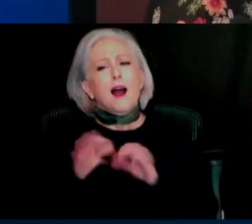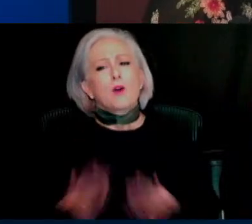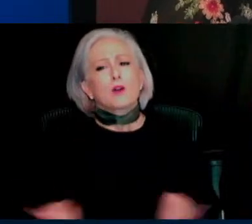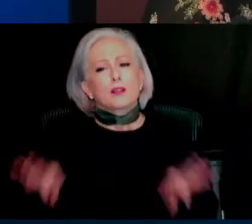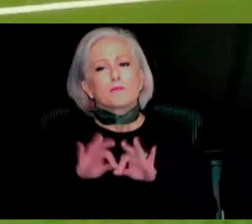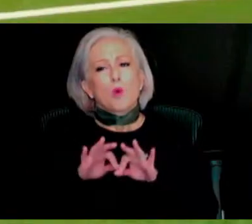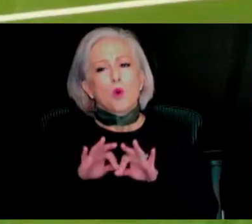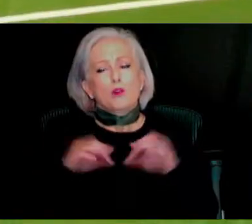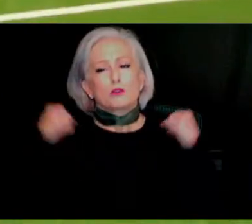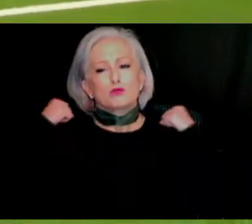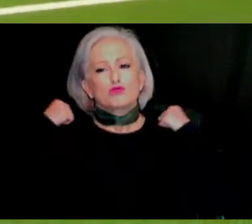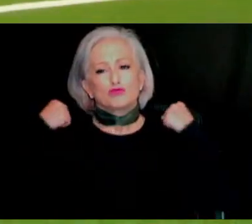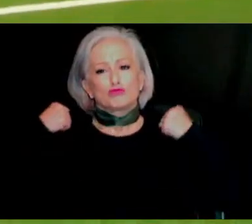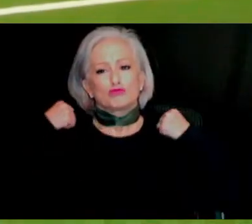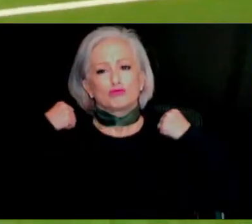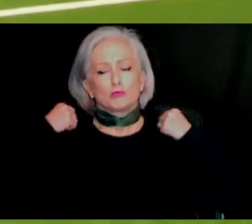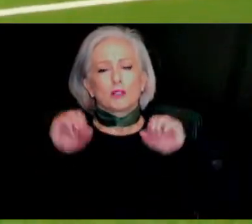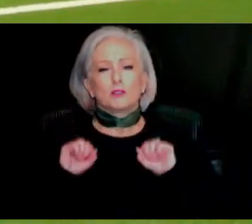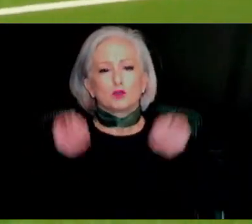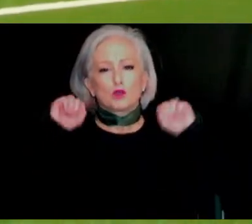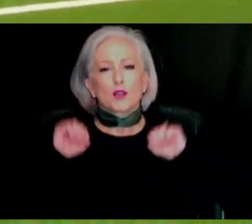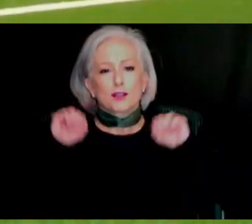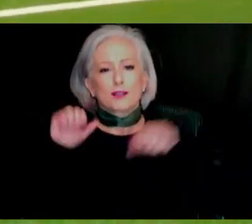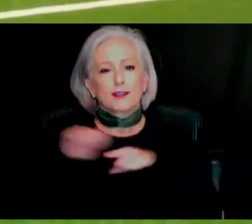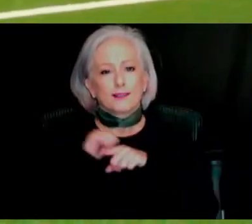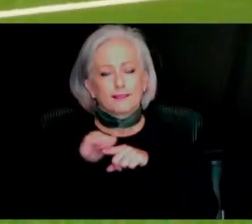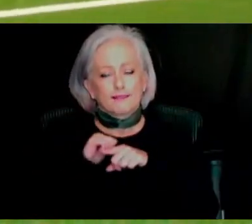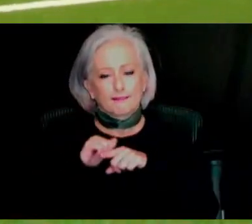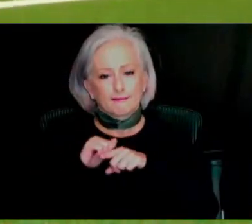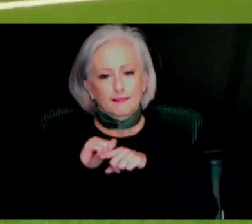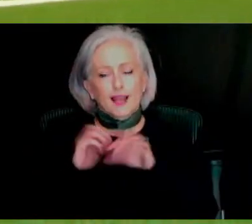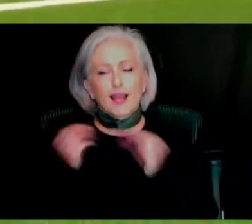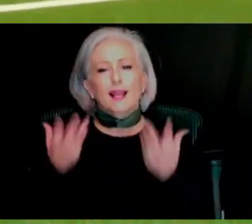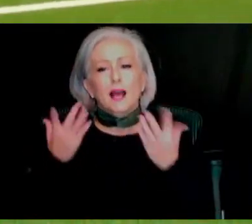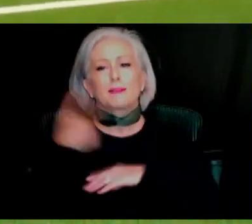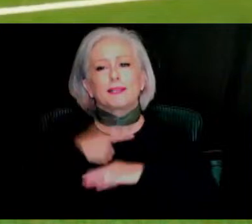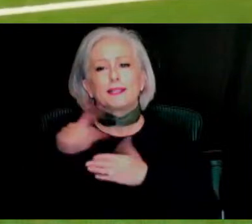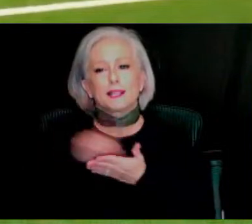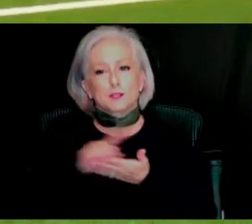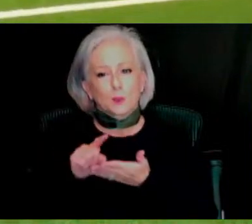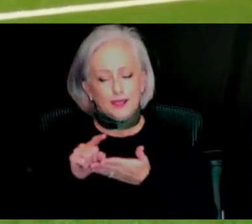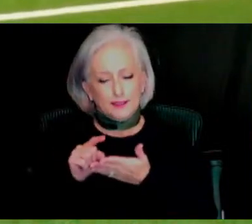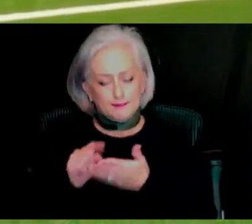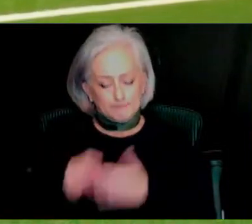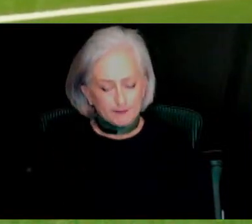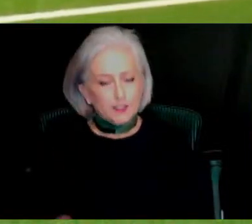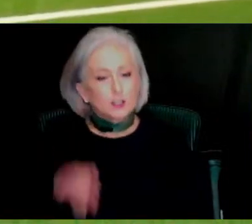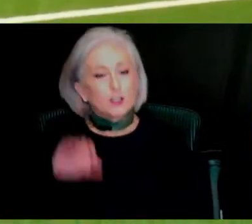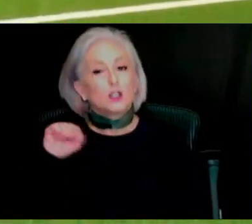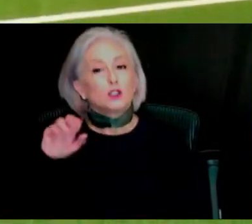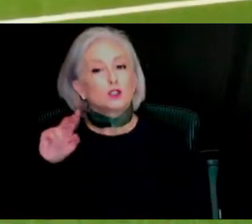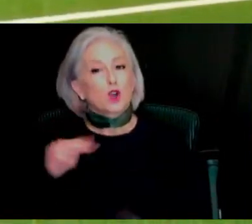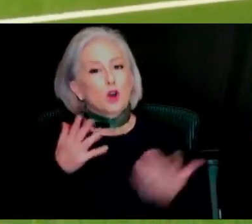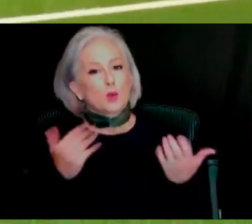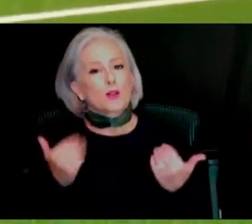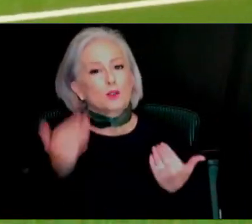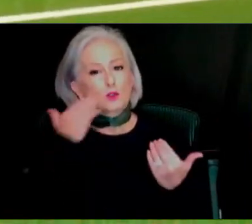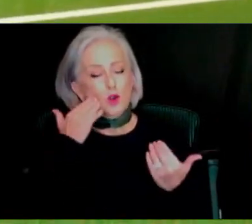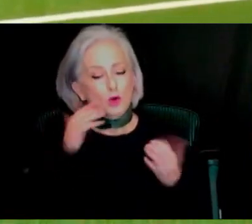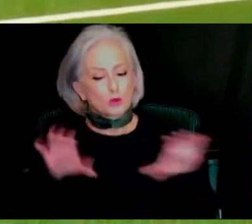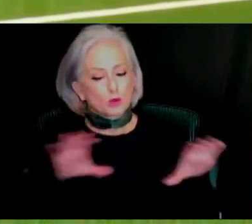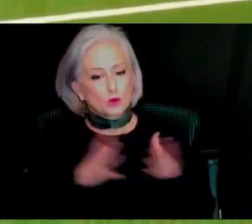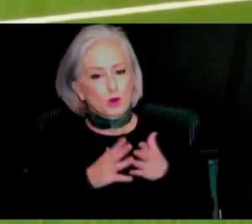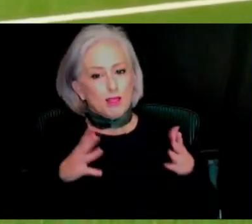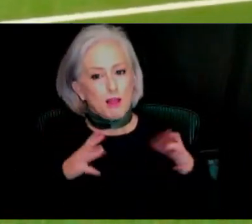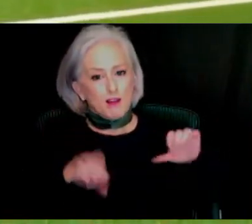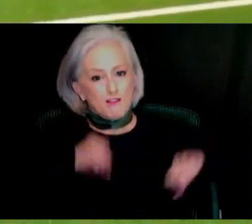that? Viewer Sean does a lot of biking, cardio. He wants to know how important it is for strength training and